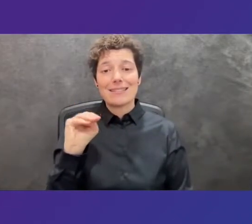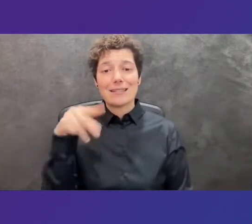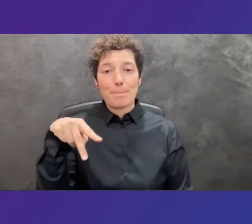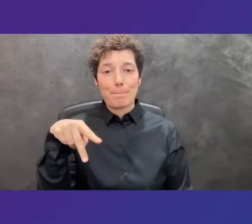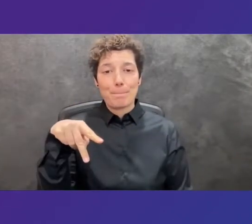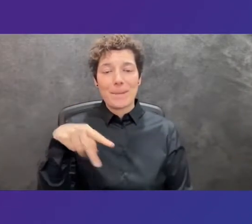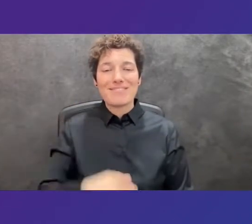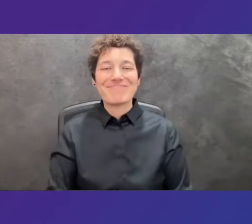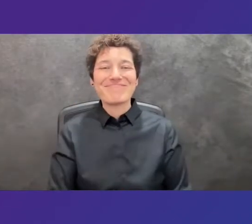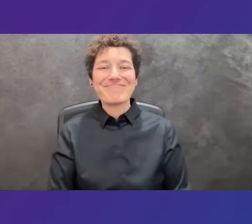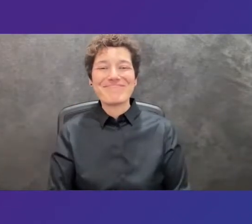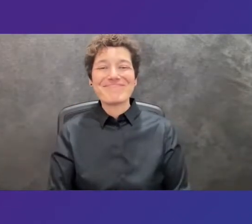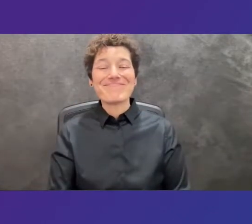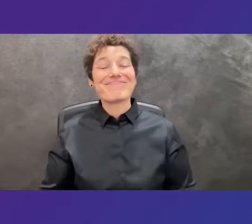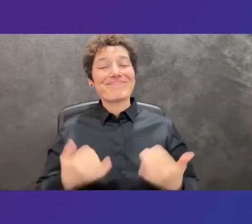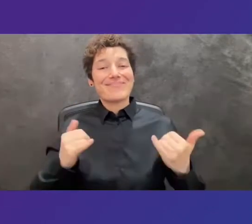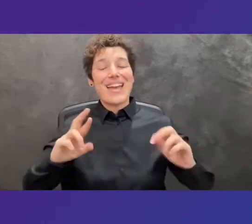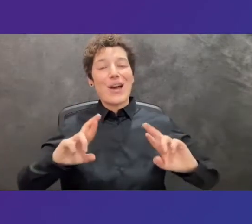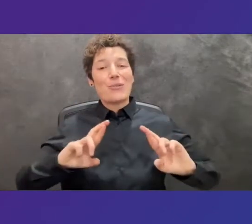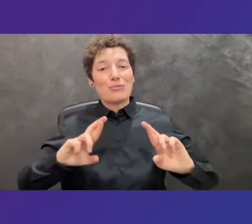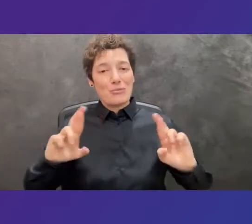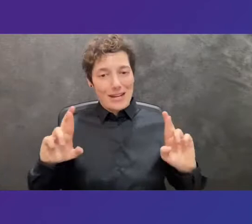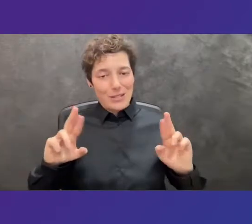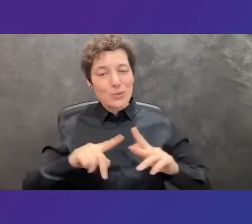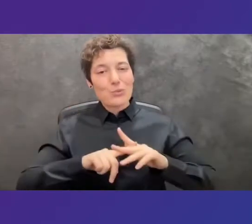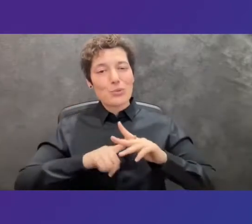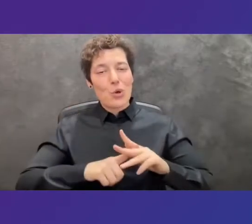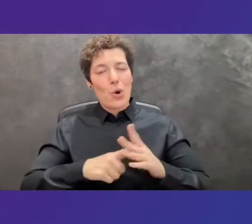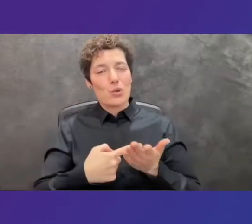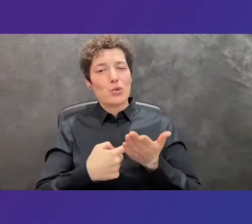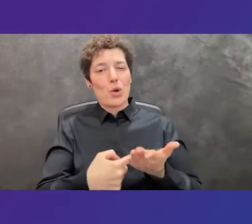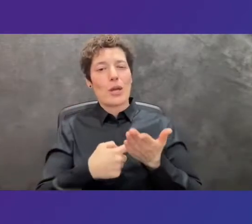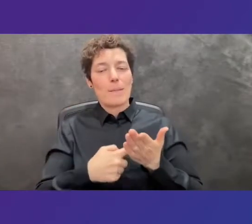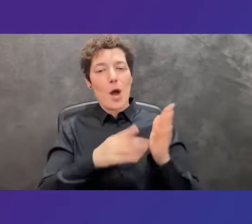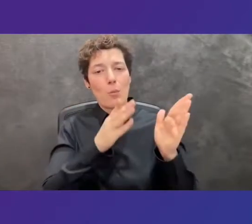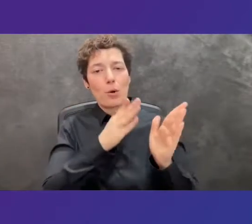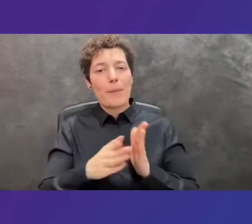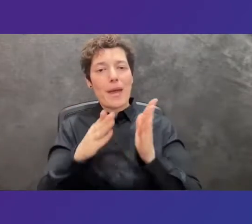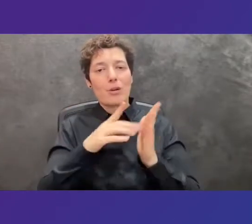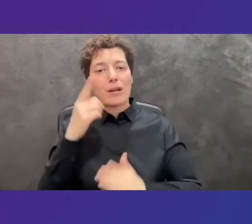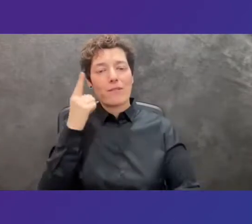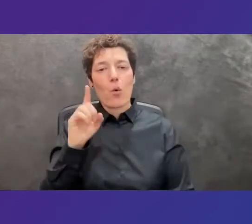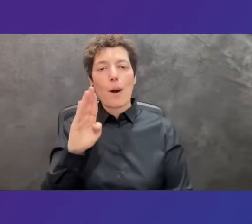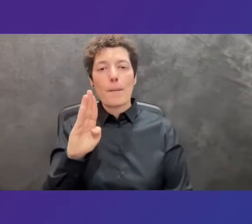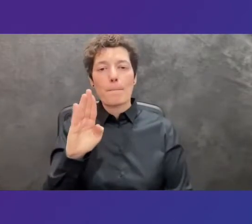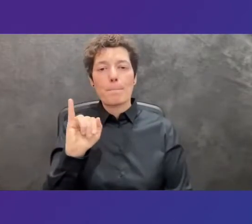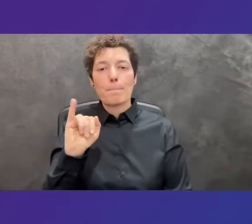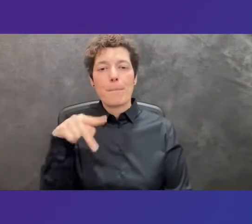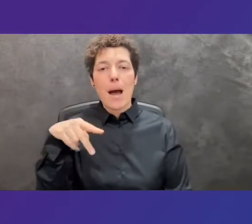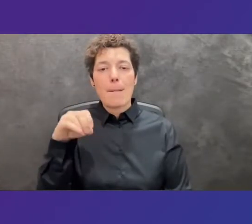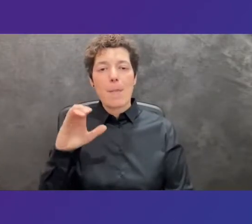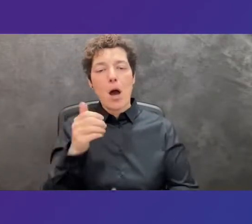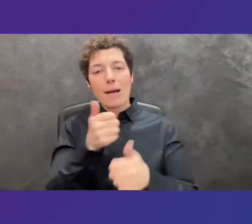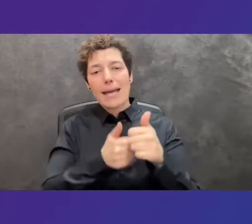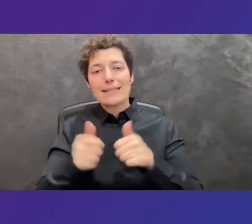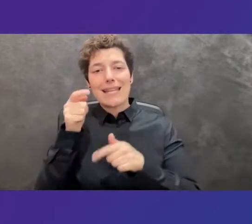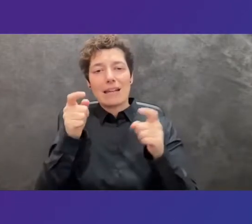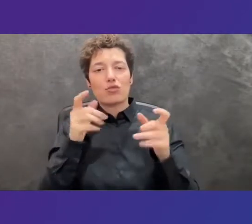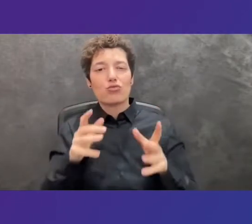now, we enter Preparing for BIPOC Executive Directors, Evolution Through